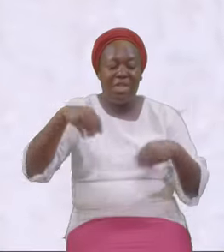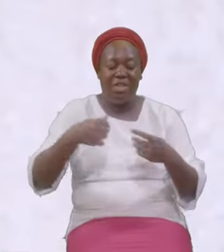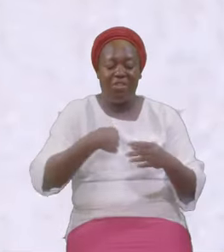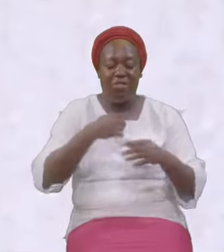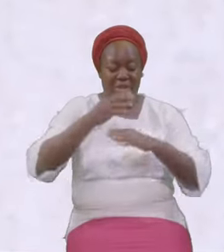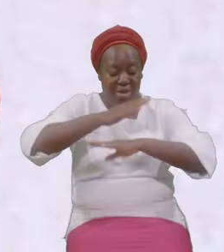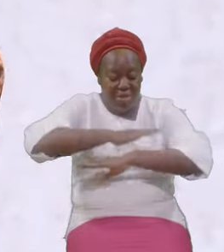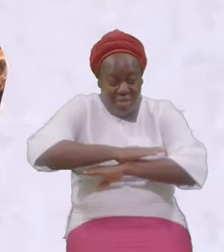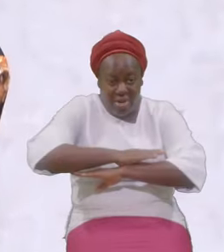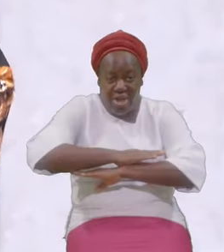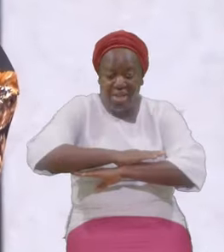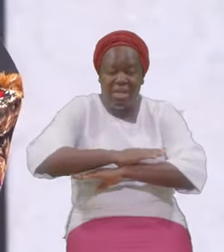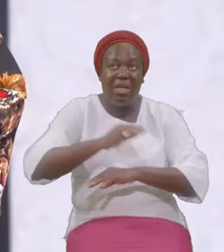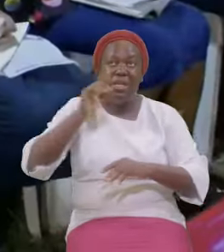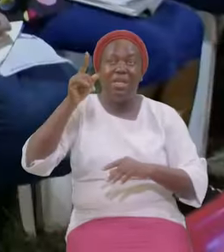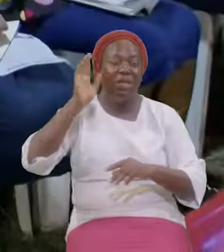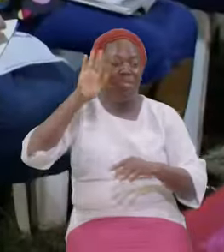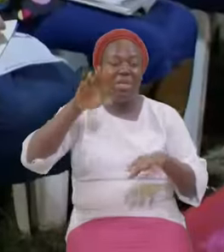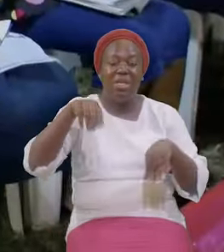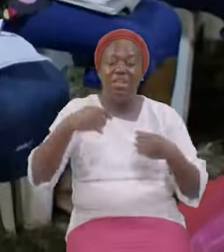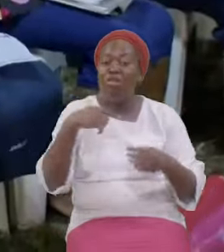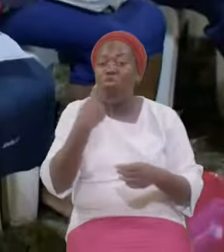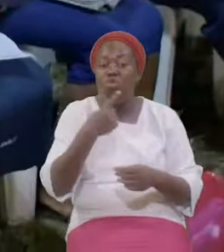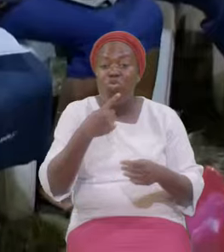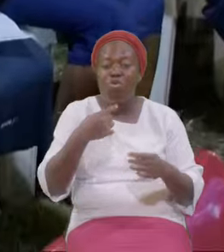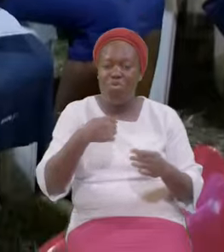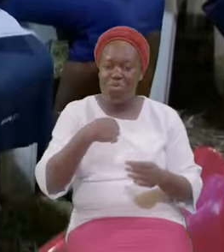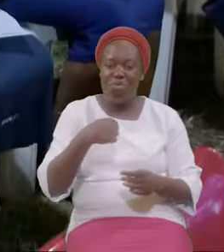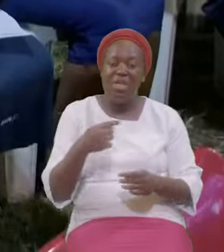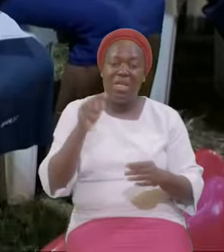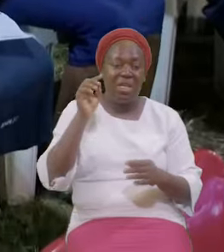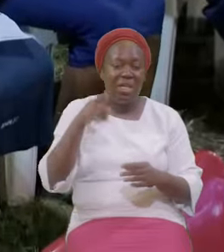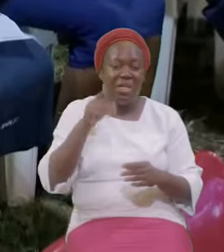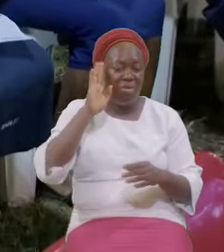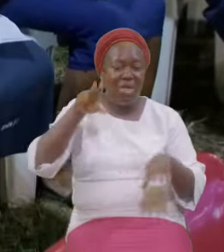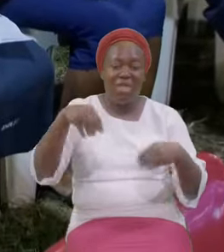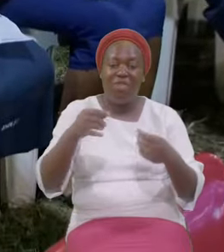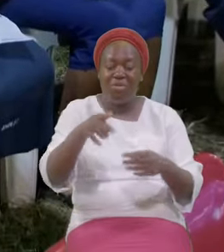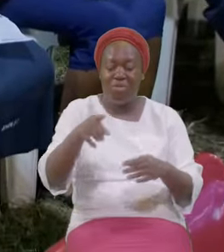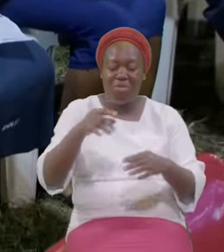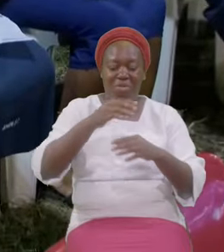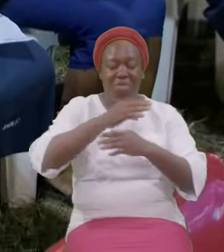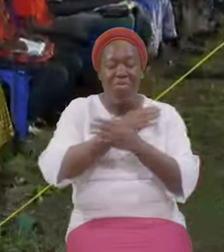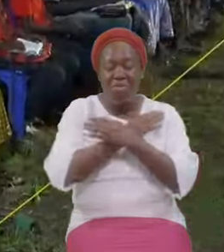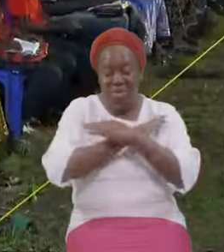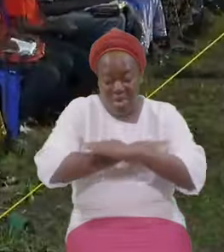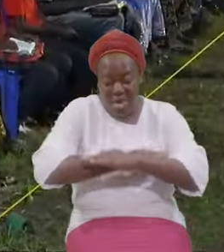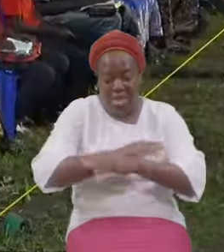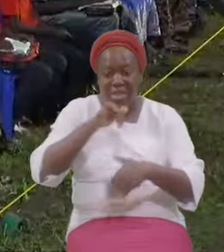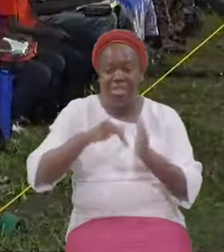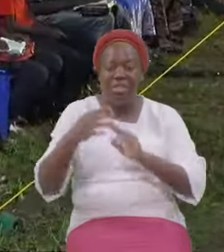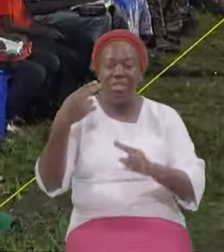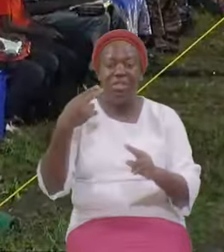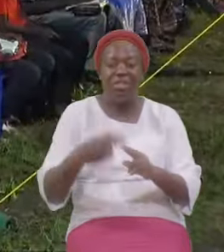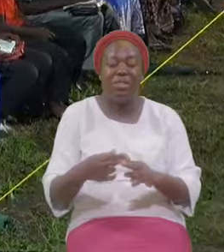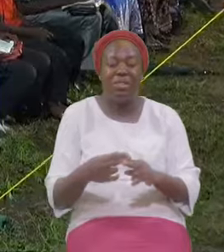He will give who? Me. He will give you rest in Jesus' name. Yeah.